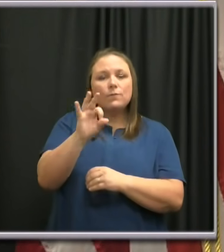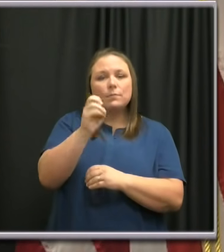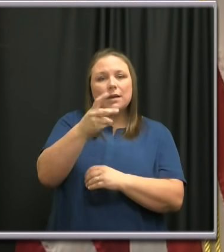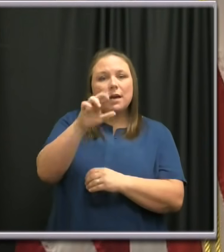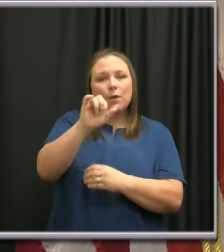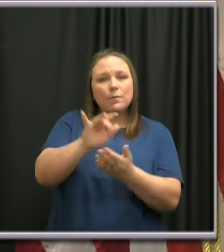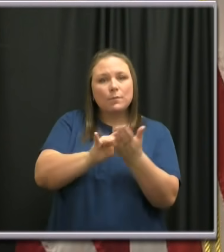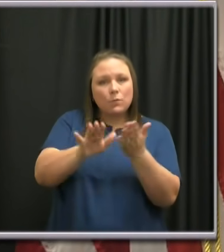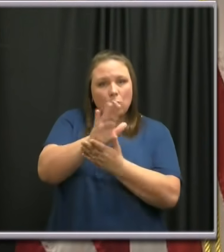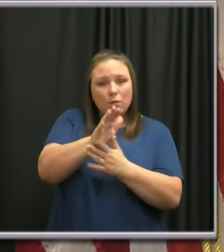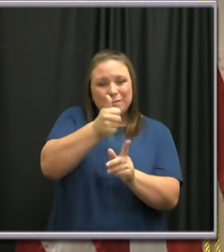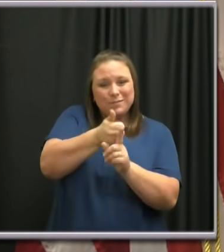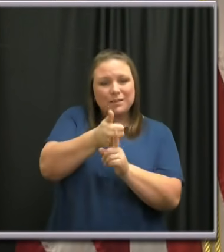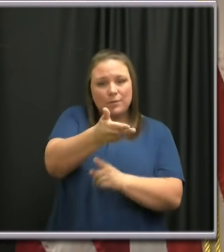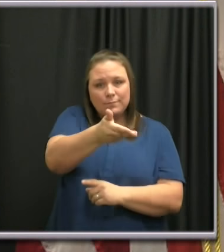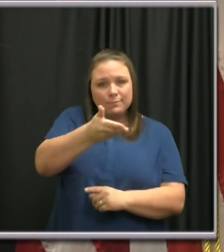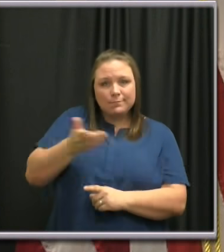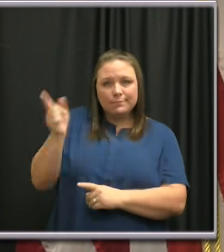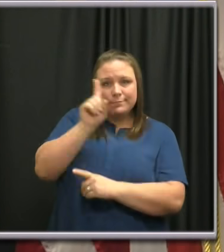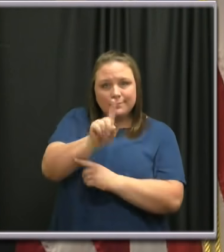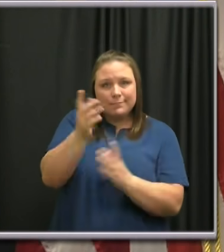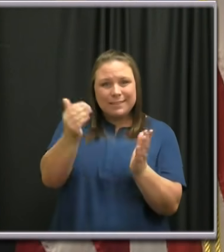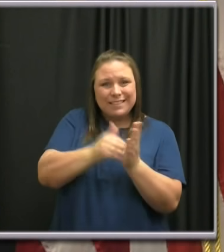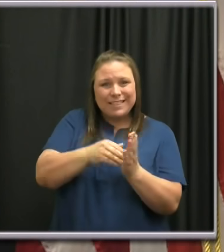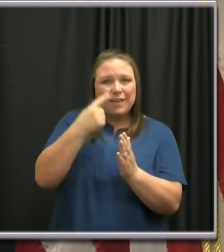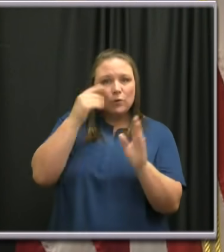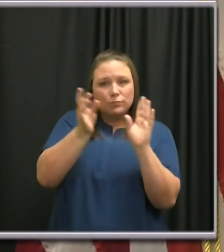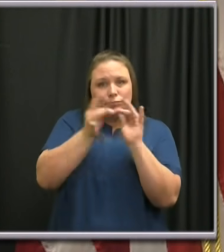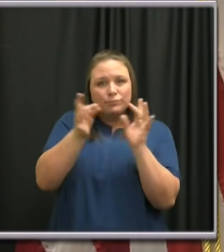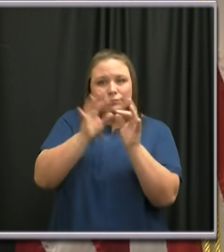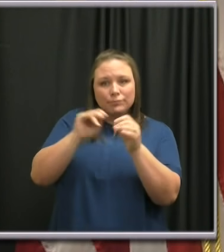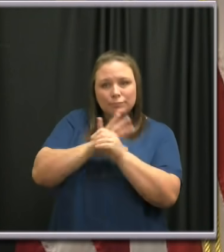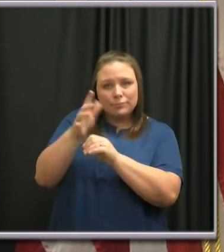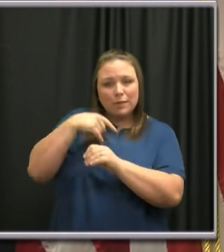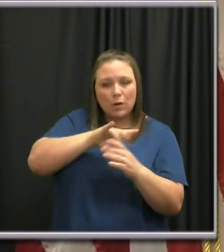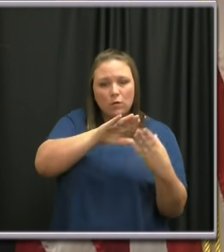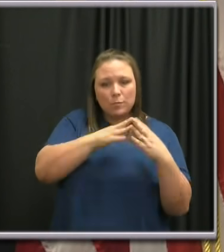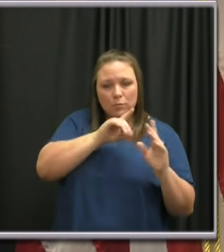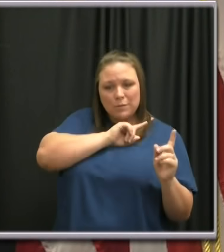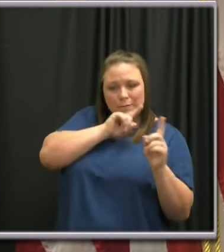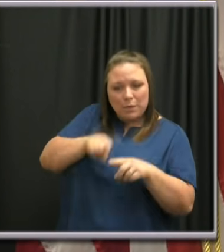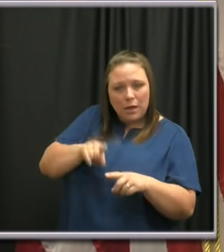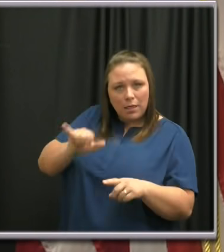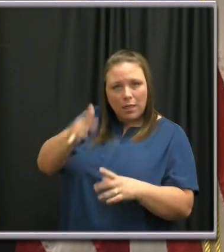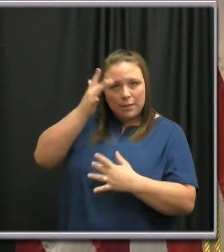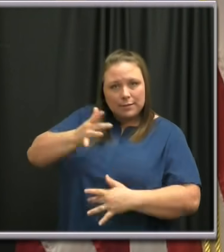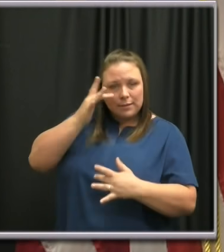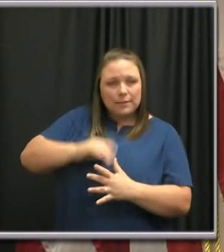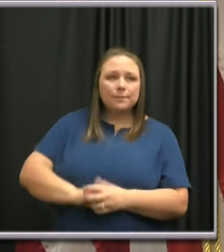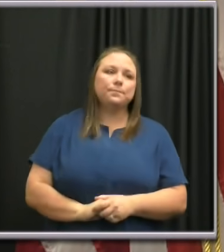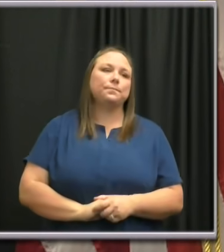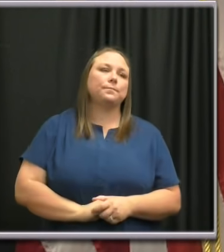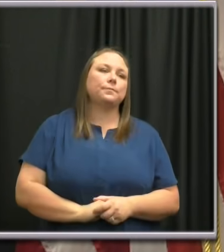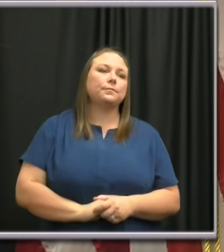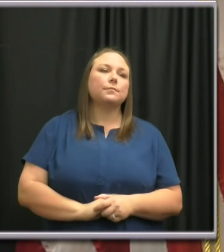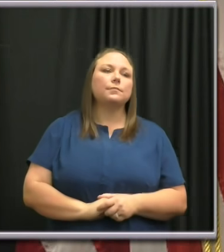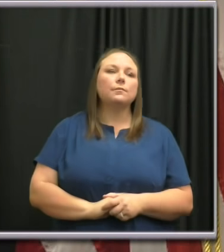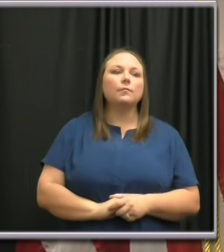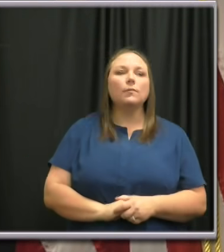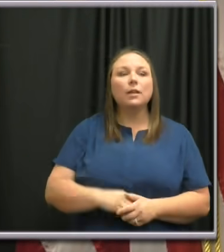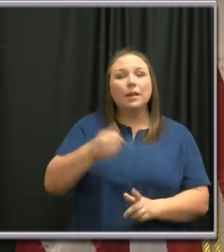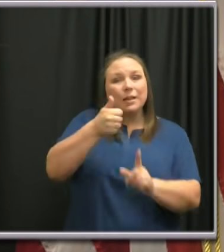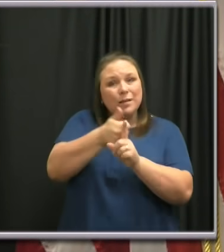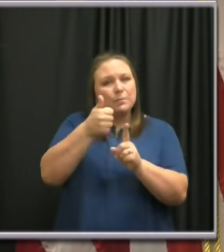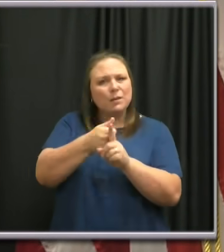has joined us again this morning to discuss the coronavirus and our community's response to the disease. Speaking as a community